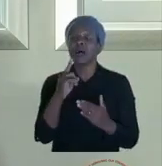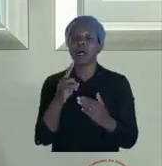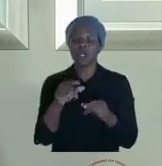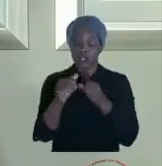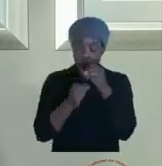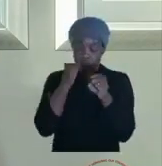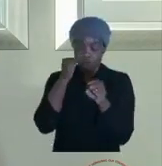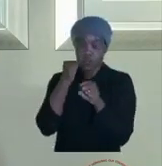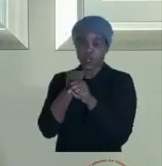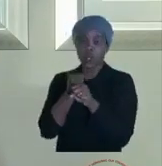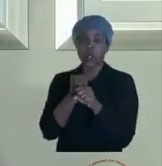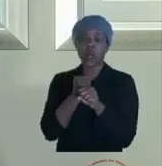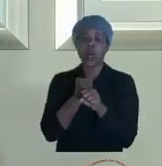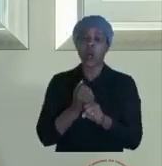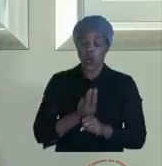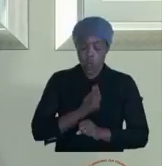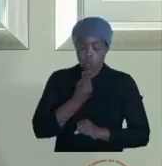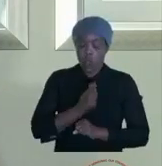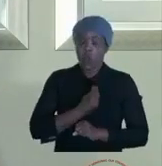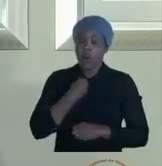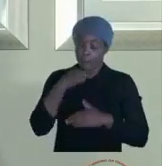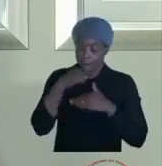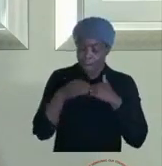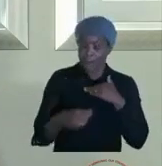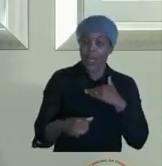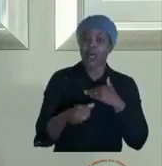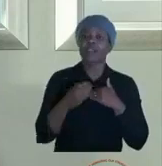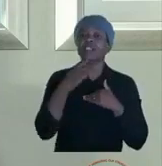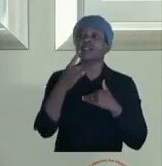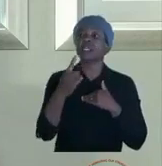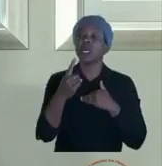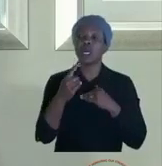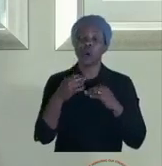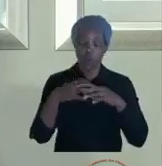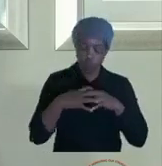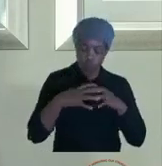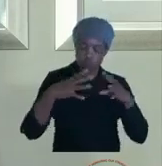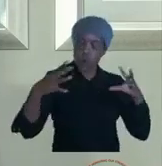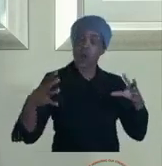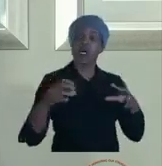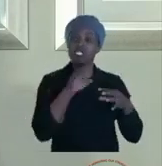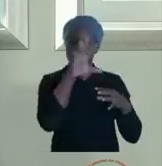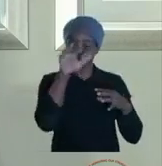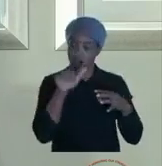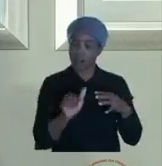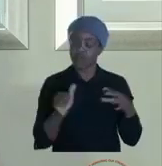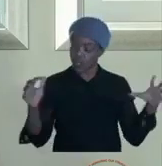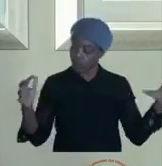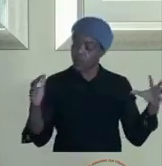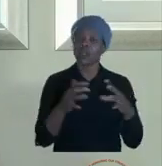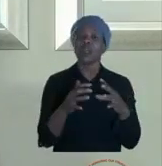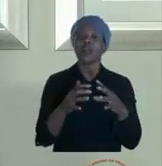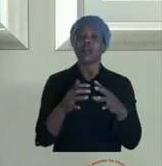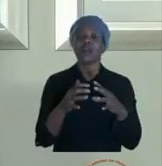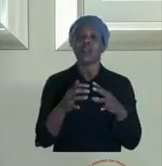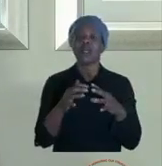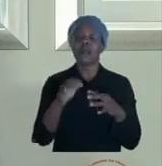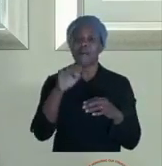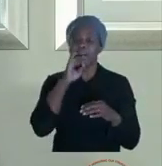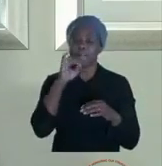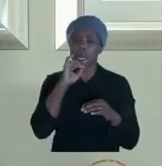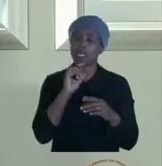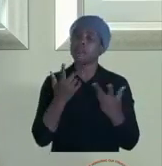this year's Youth Month, Youth Power, Growing South Africa Together in the period of COVID-19, the